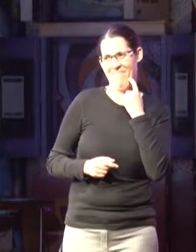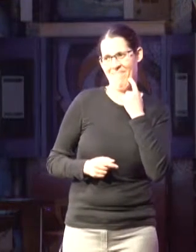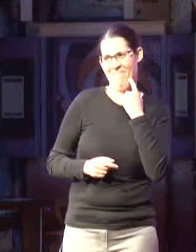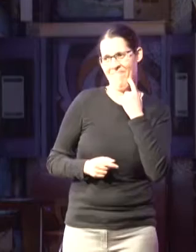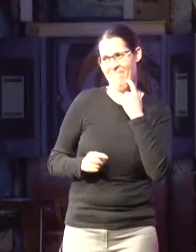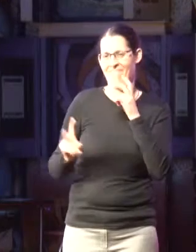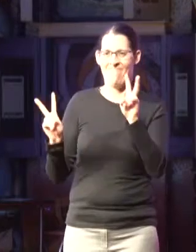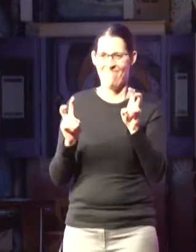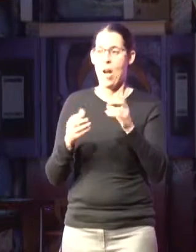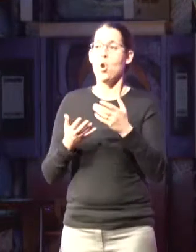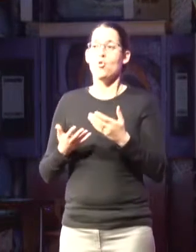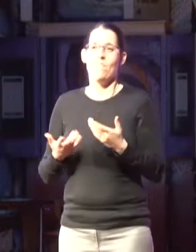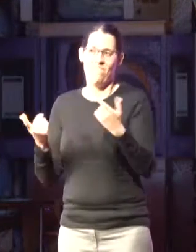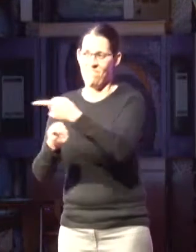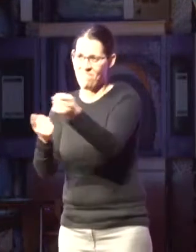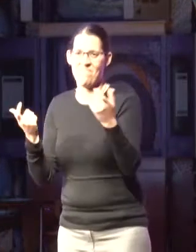So without further ado,